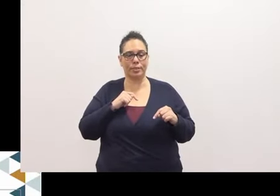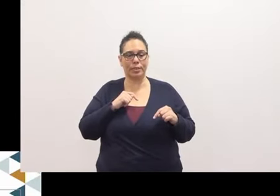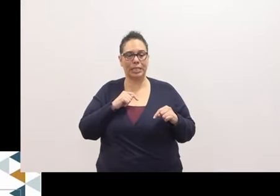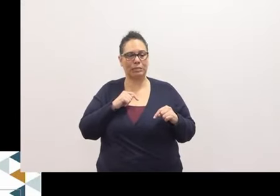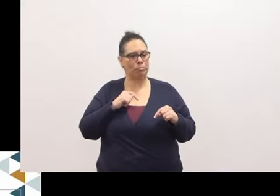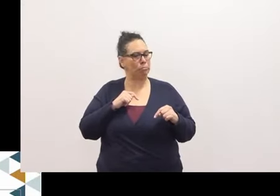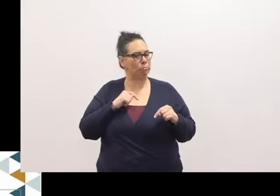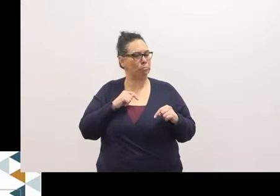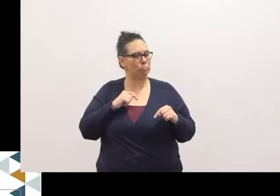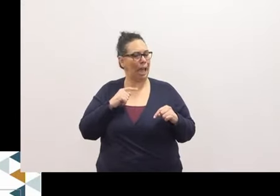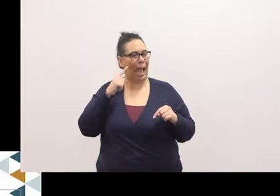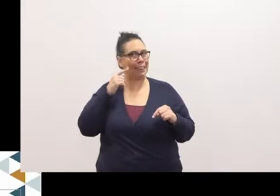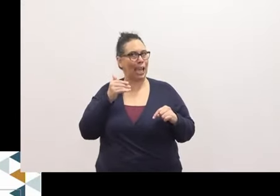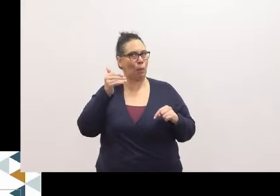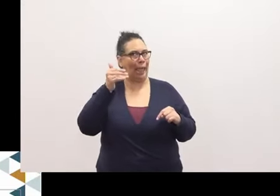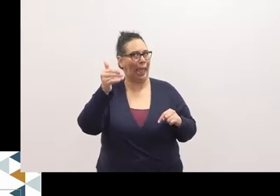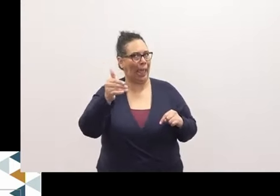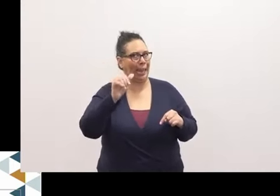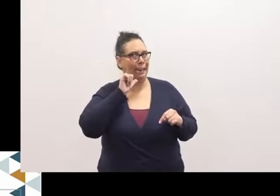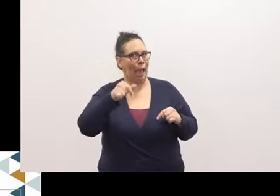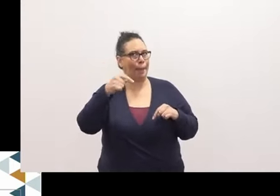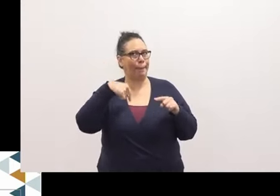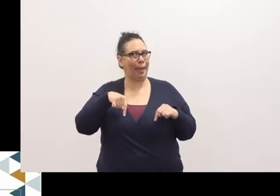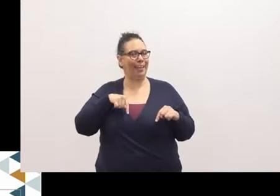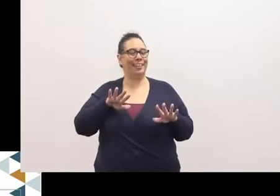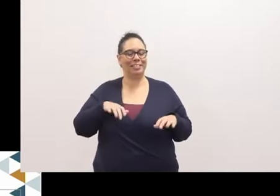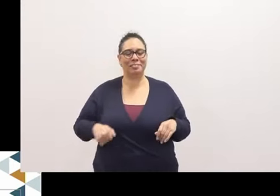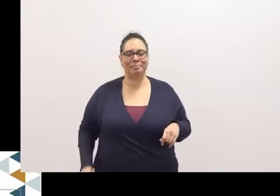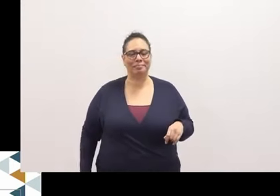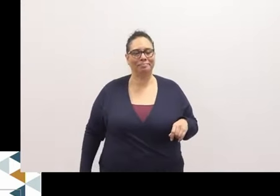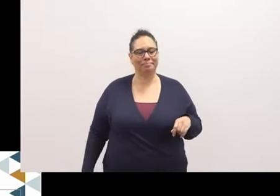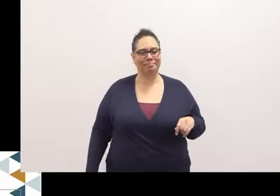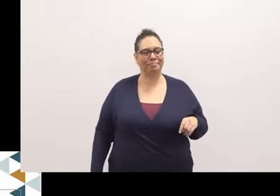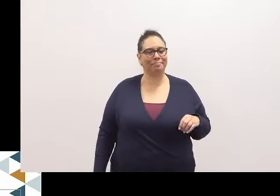I think we got ahead, yes.